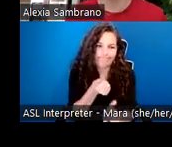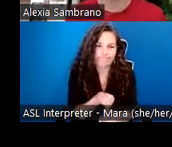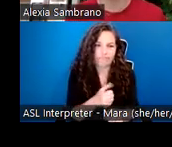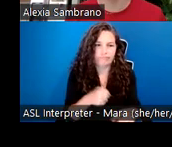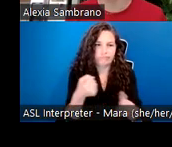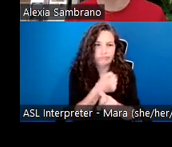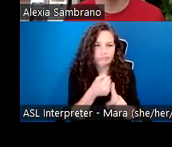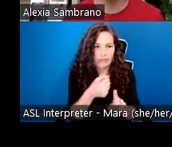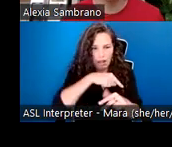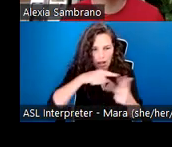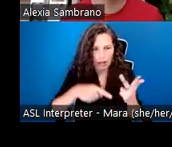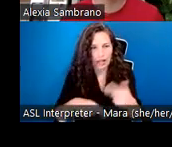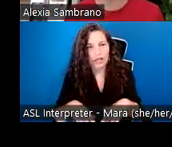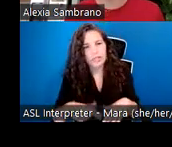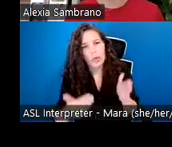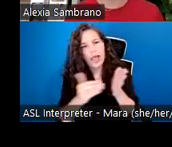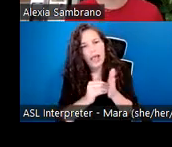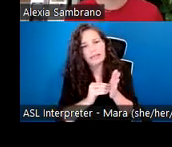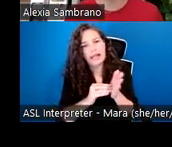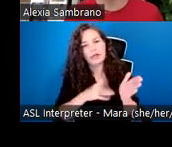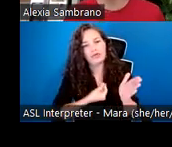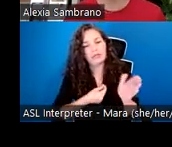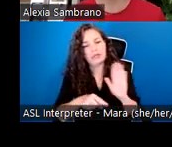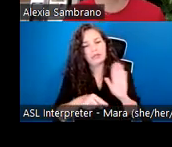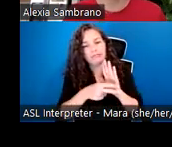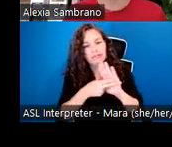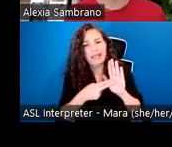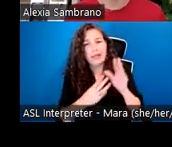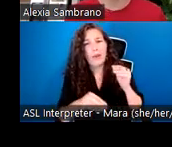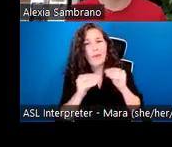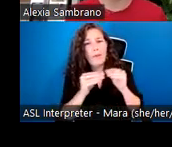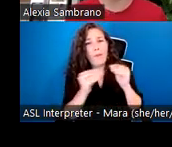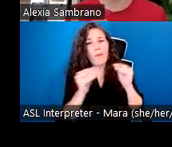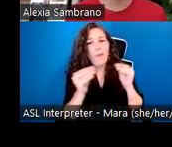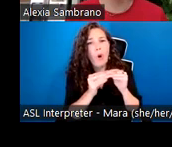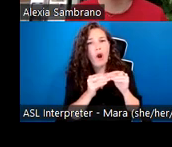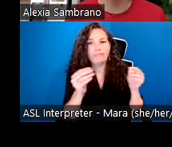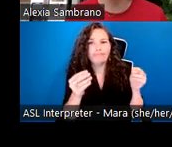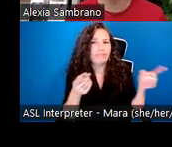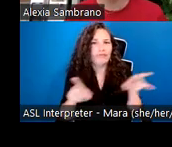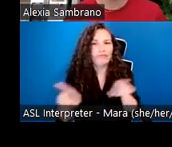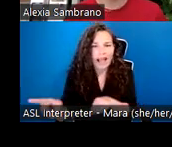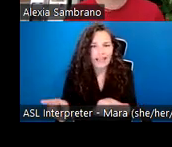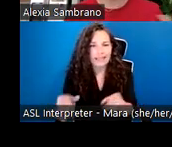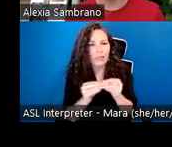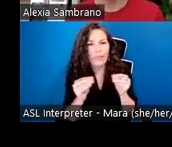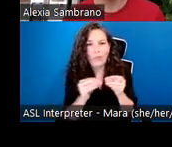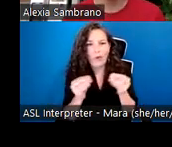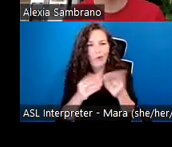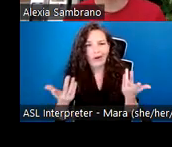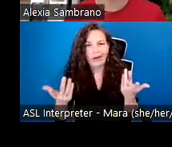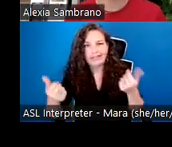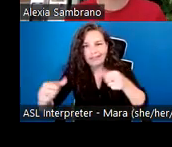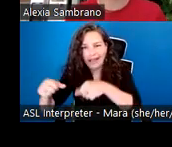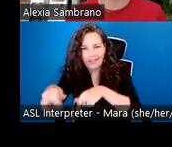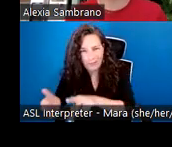risk factors of experiencing violence and will also lead to a potential denial of opportunities in their day-to-day lives. We'll talk a little bit about